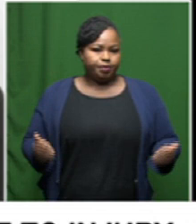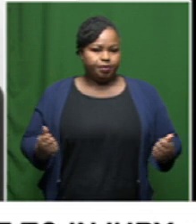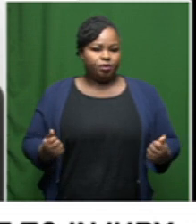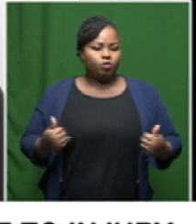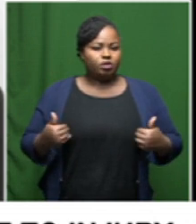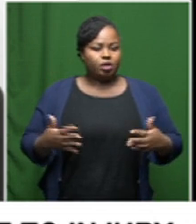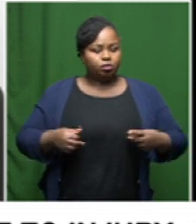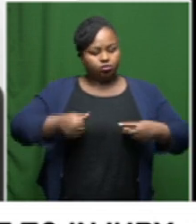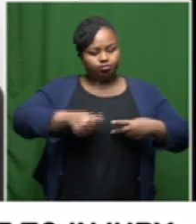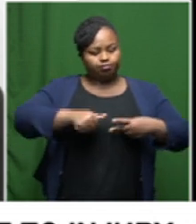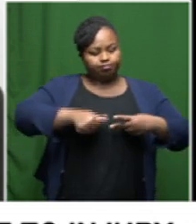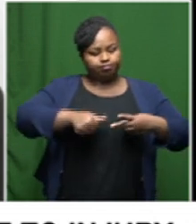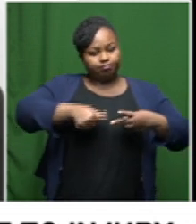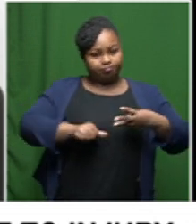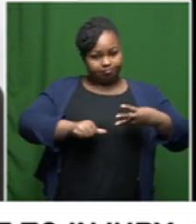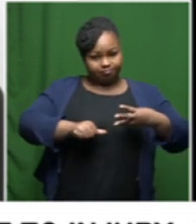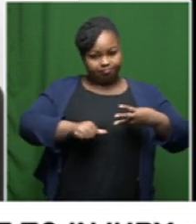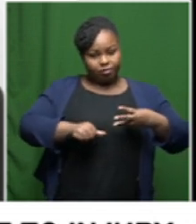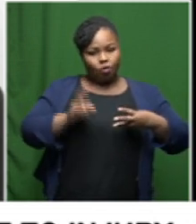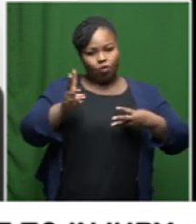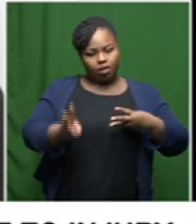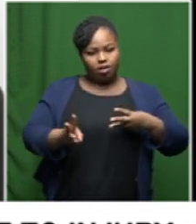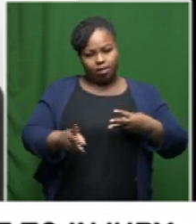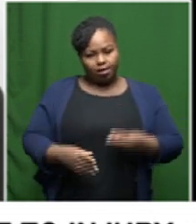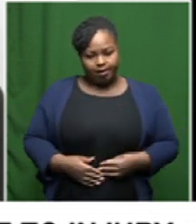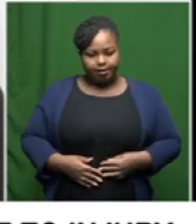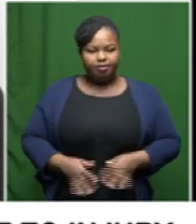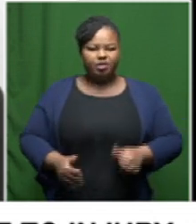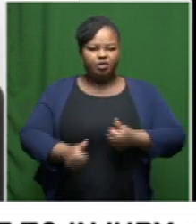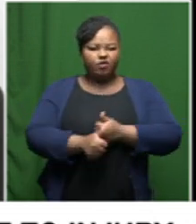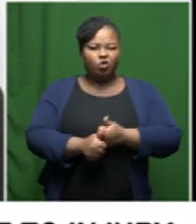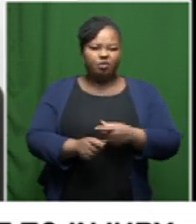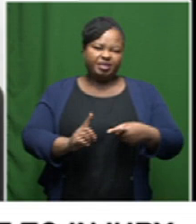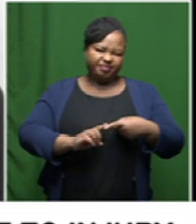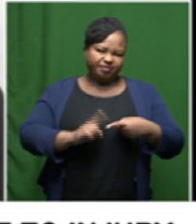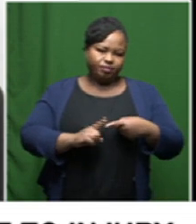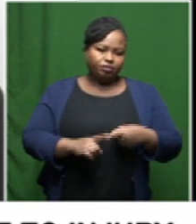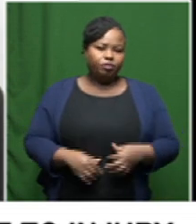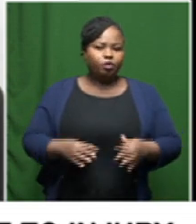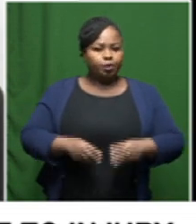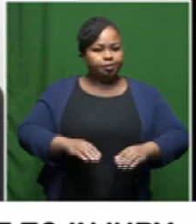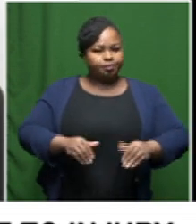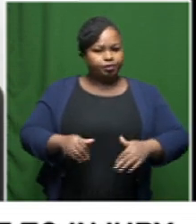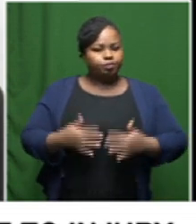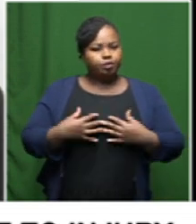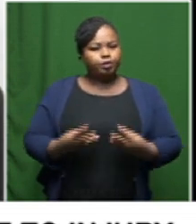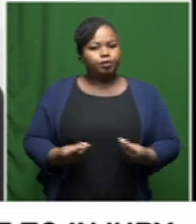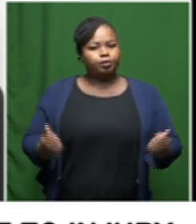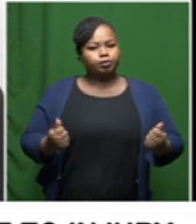guided by certain milestones that we have to achieve. Of course, comprehensive functional rehabilitation